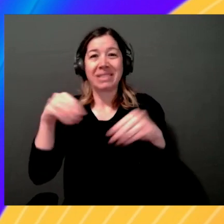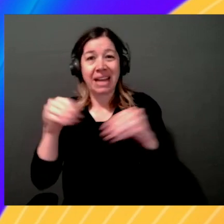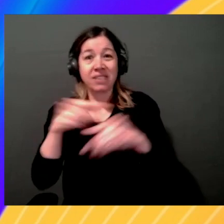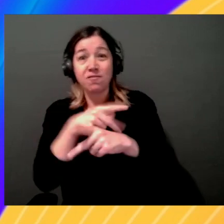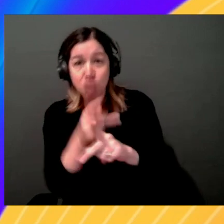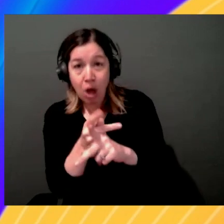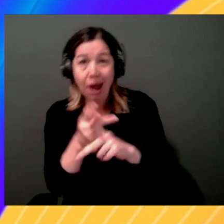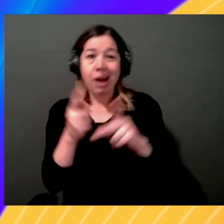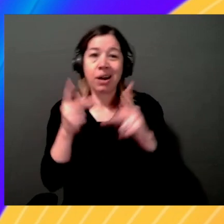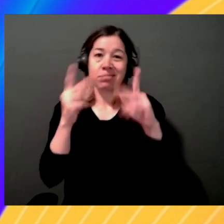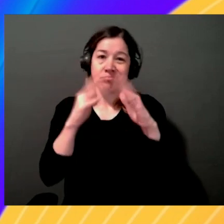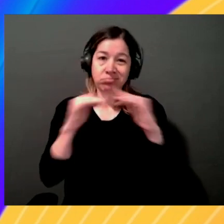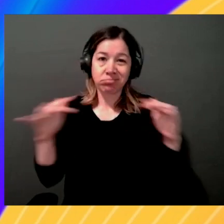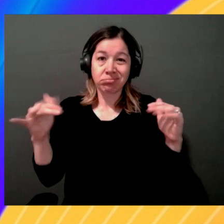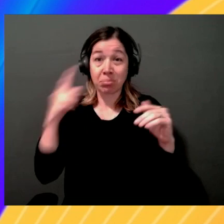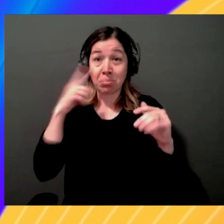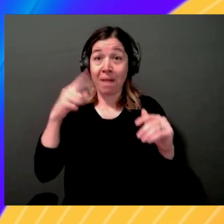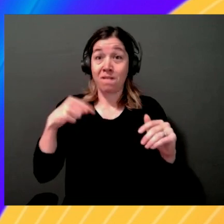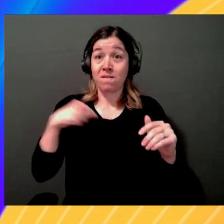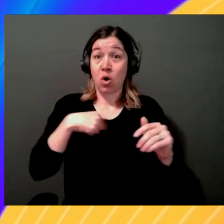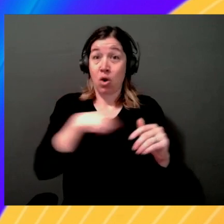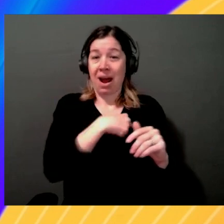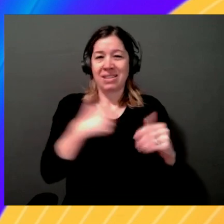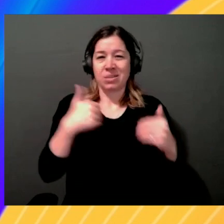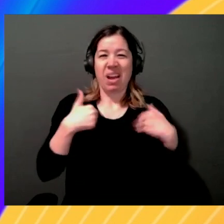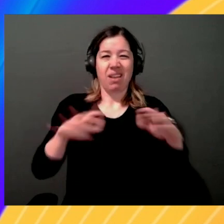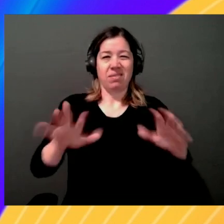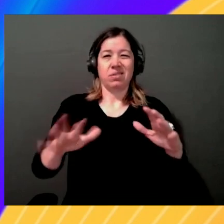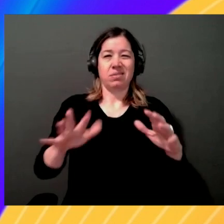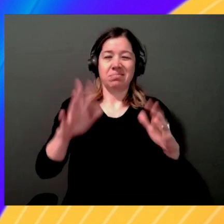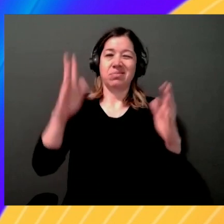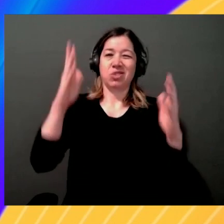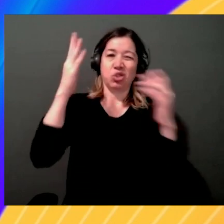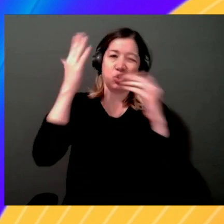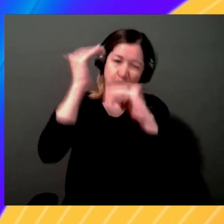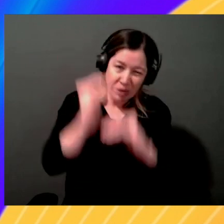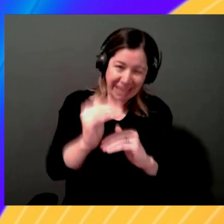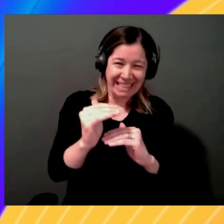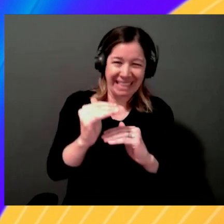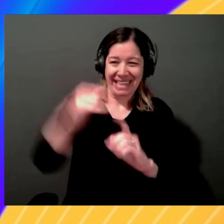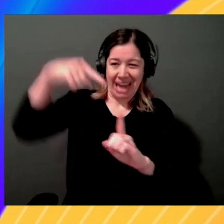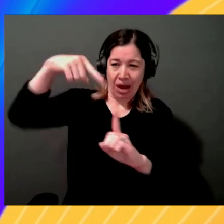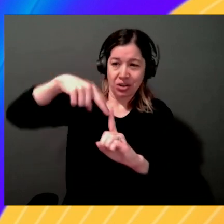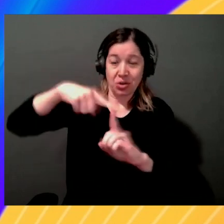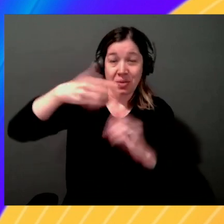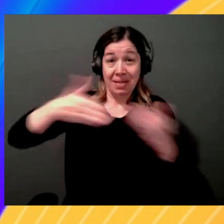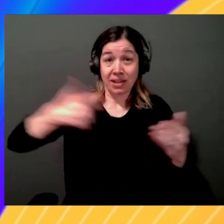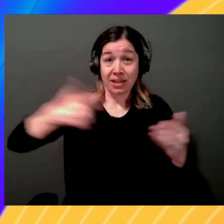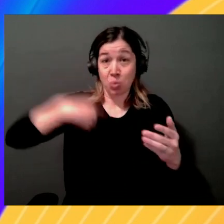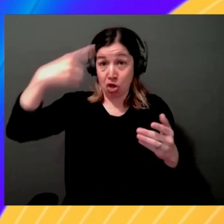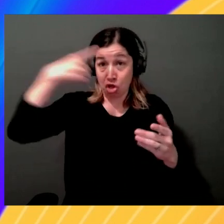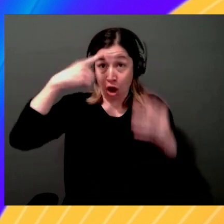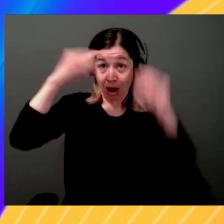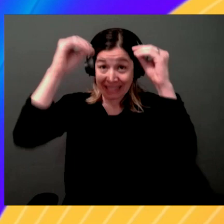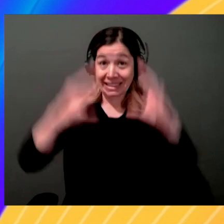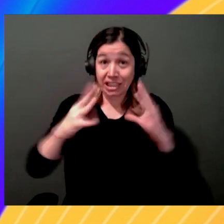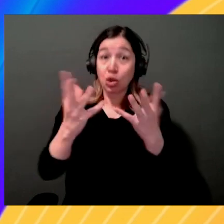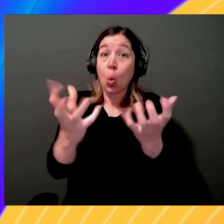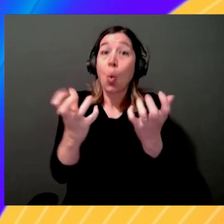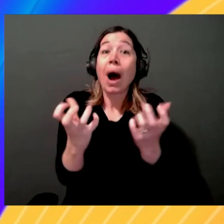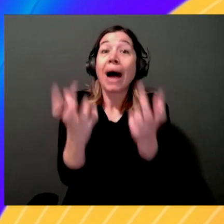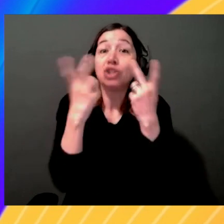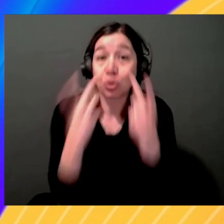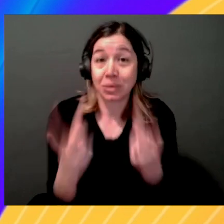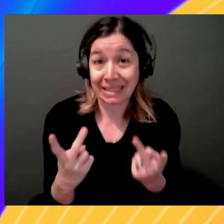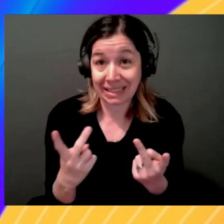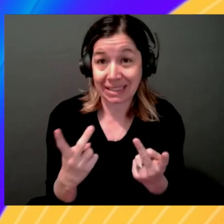us, we had to sort of restrict it down to the types of things that we thought like teachers would specifically want to see. Perfect. That's great. Now, I do know,